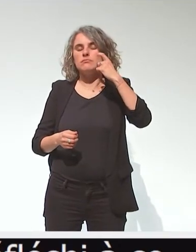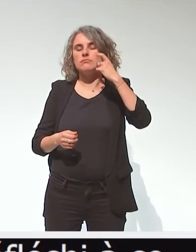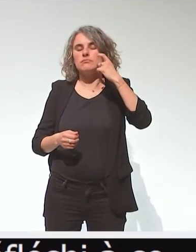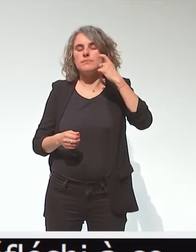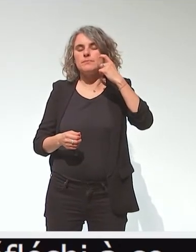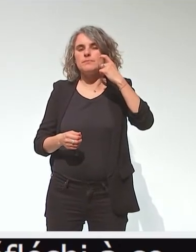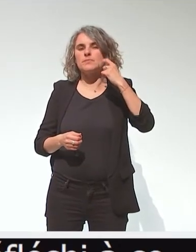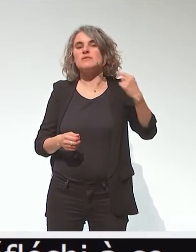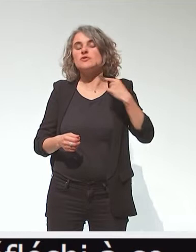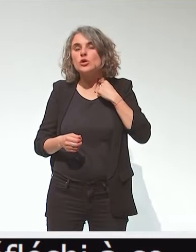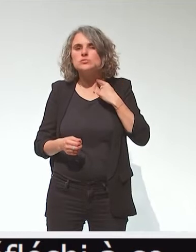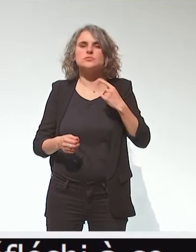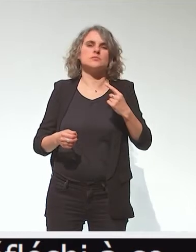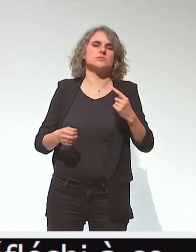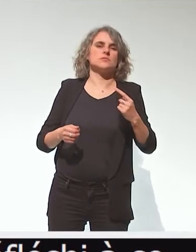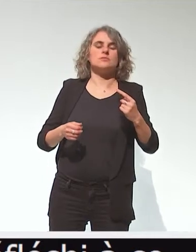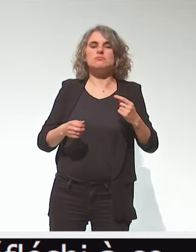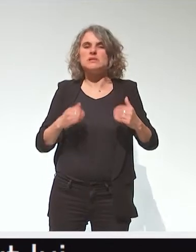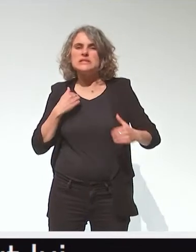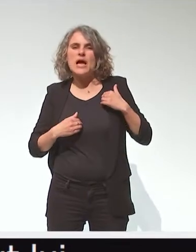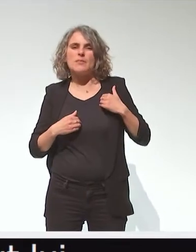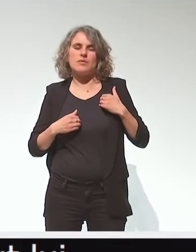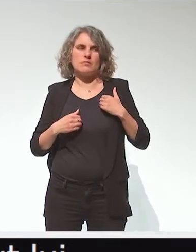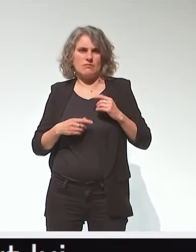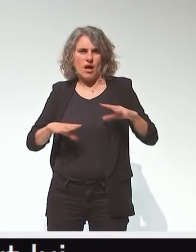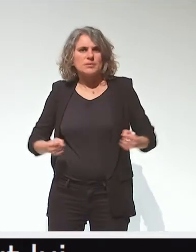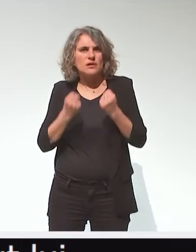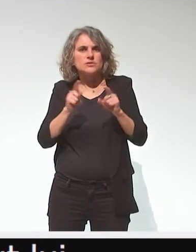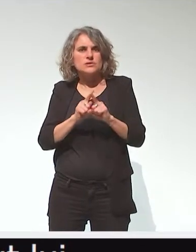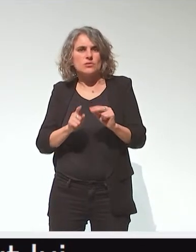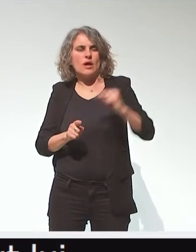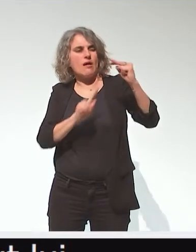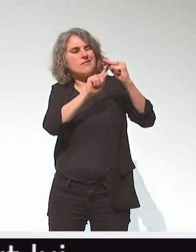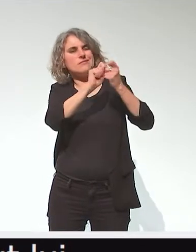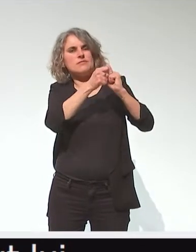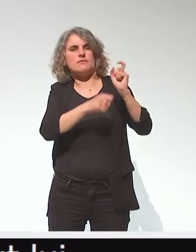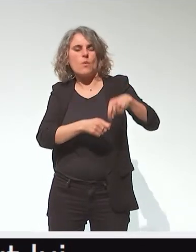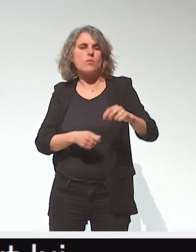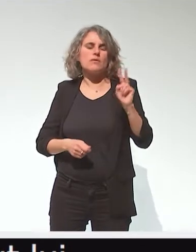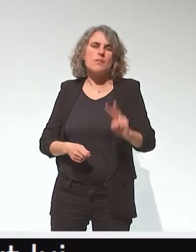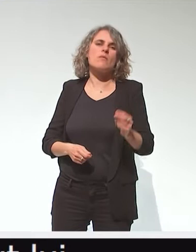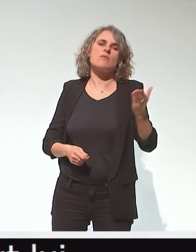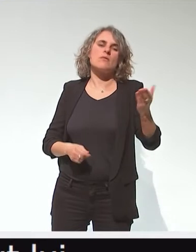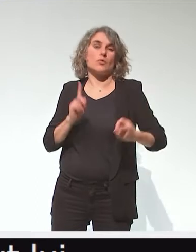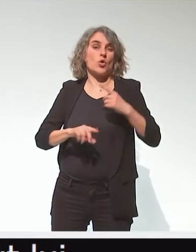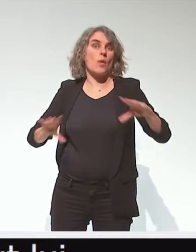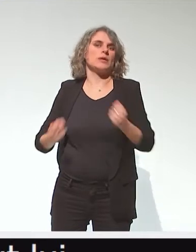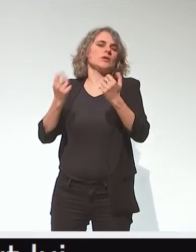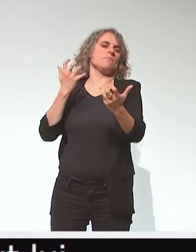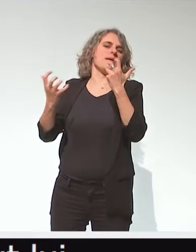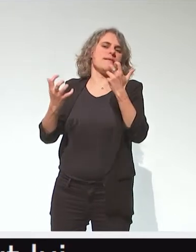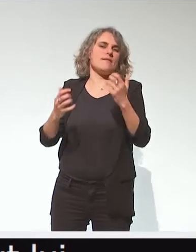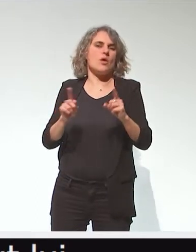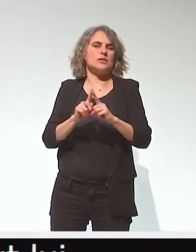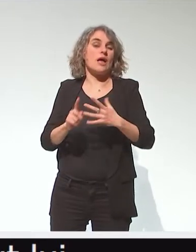contribution. Talk about disability rather than ability. So I think we need to switch people's view, and